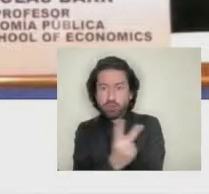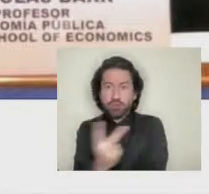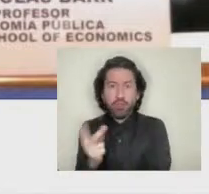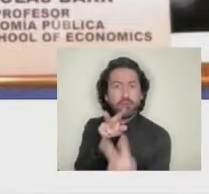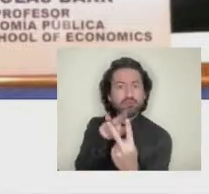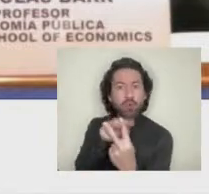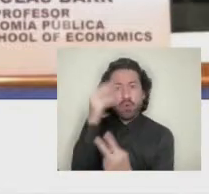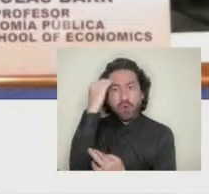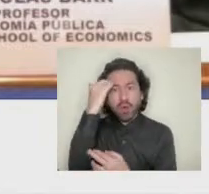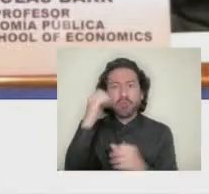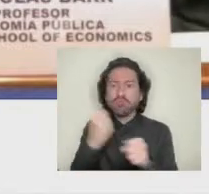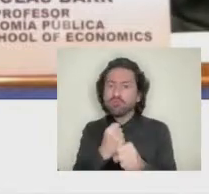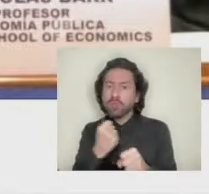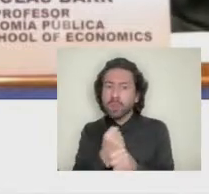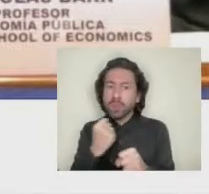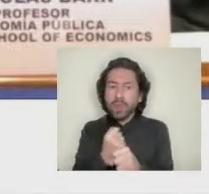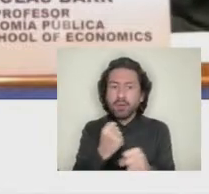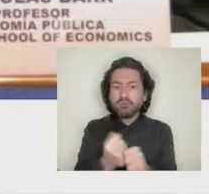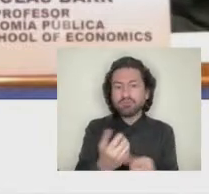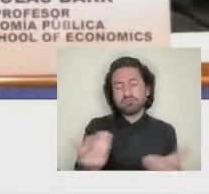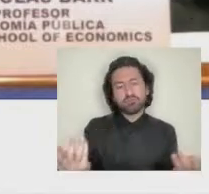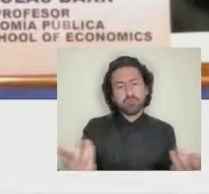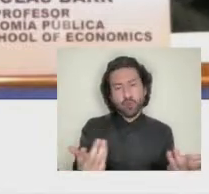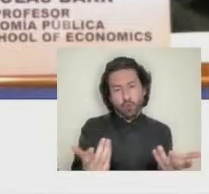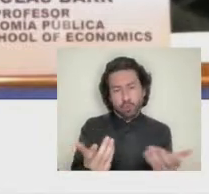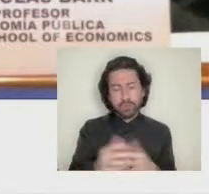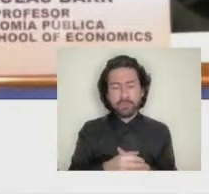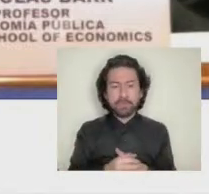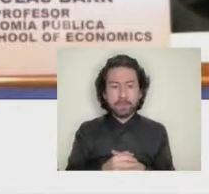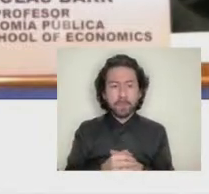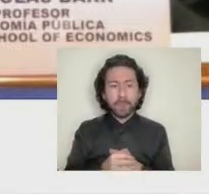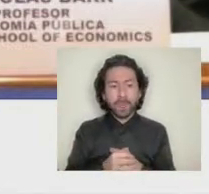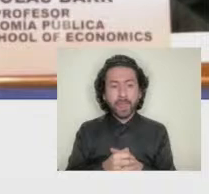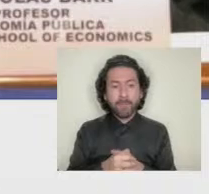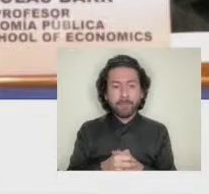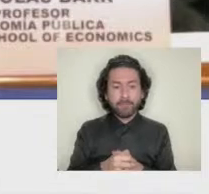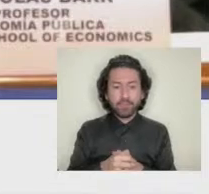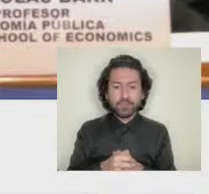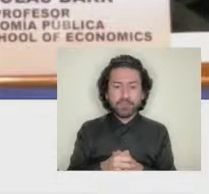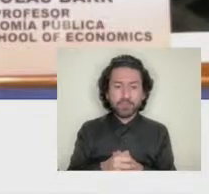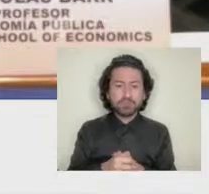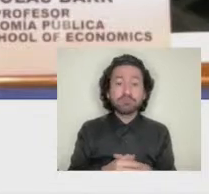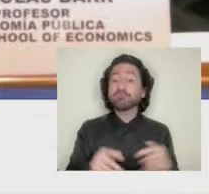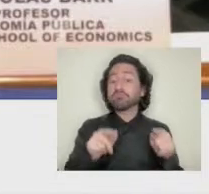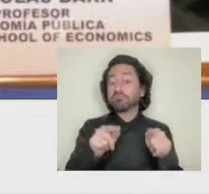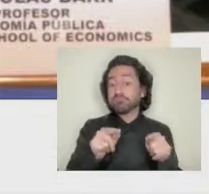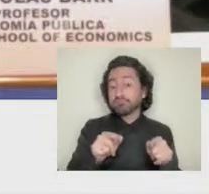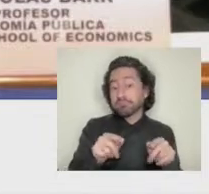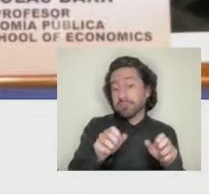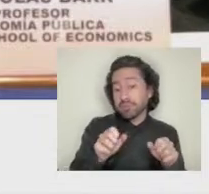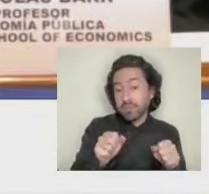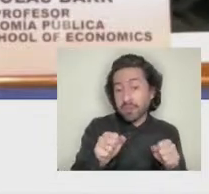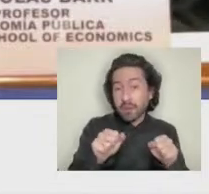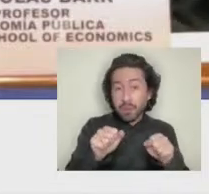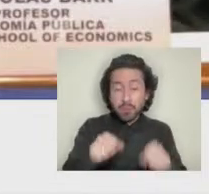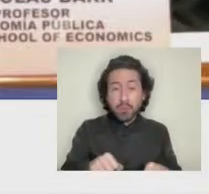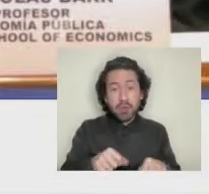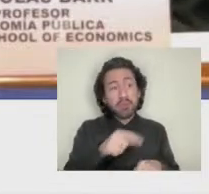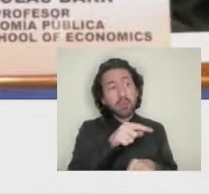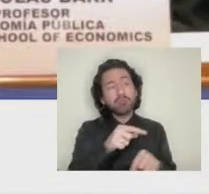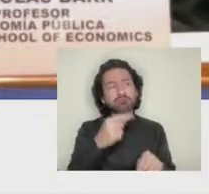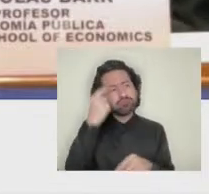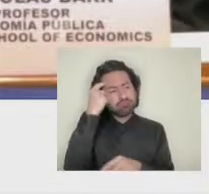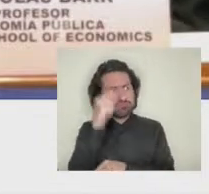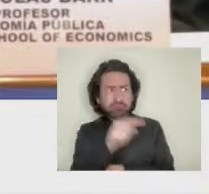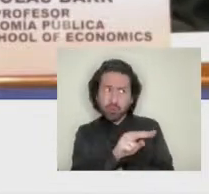expert and the professional fund manager. And you can have a plan like Nest instead of other pension arrangements or as well as